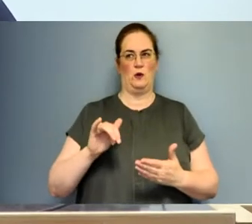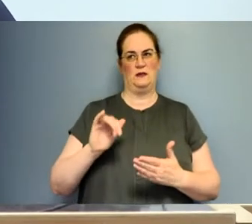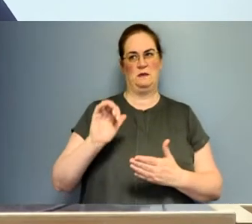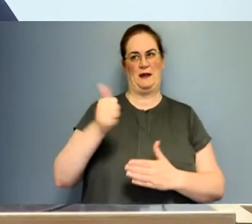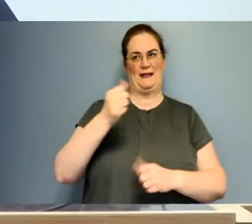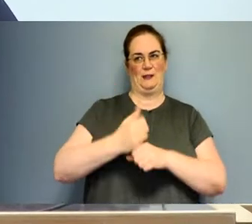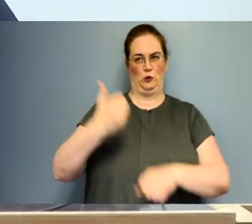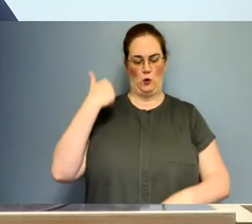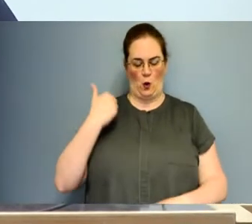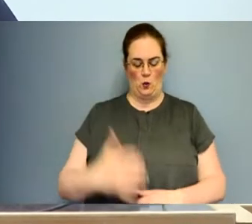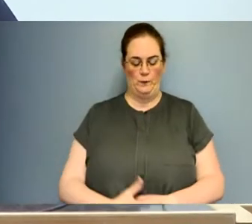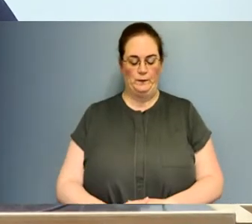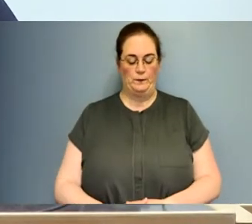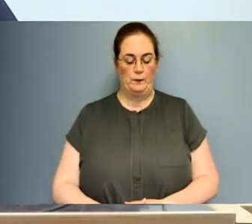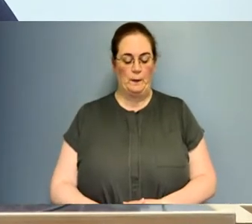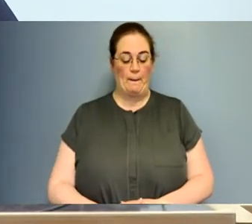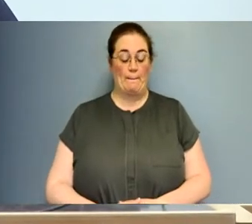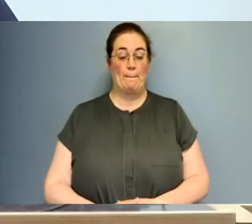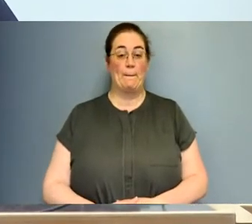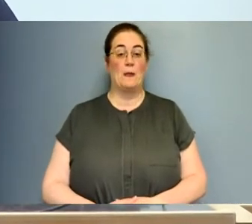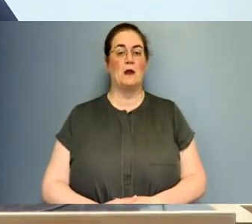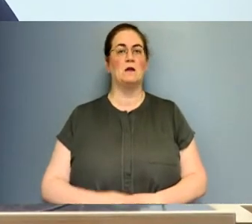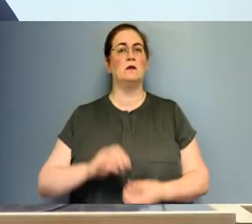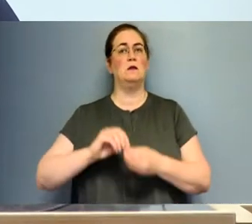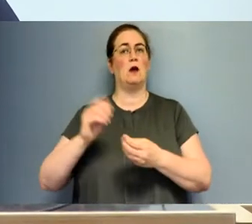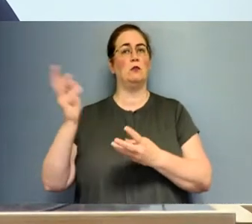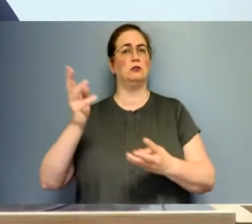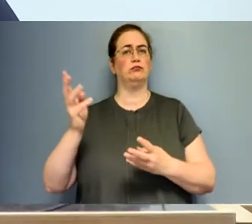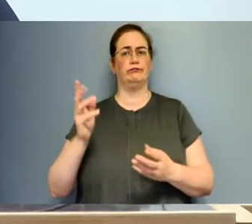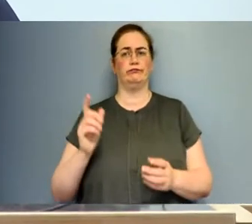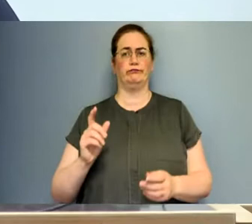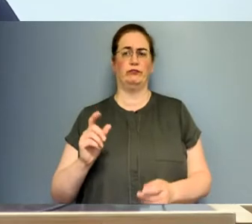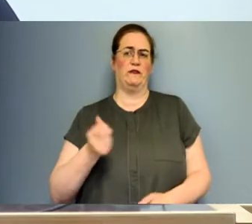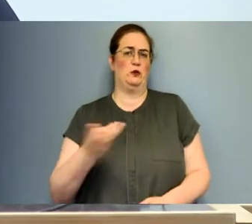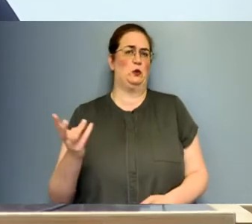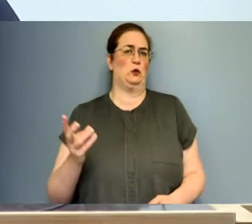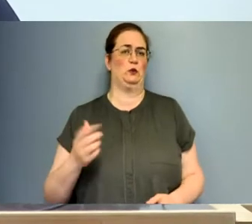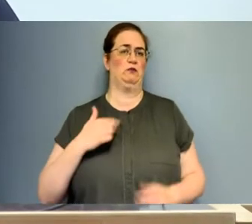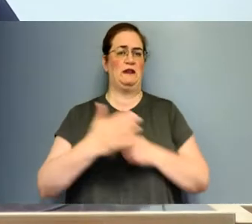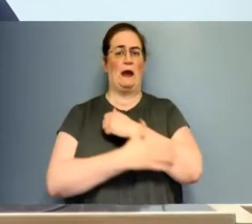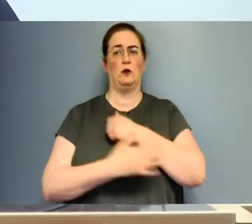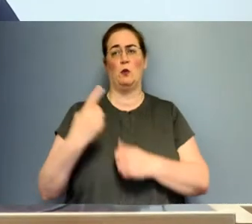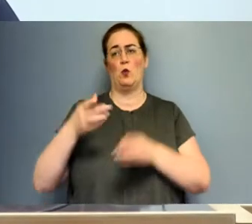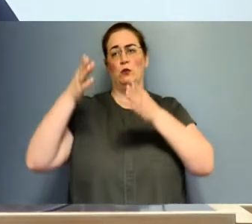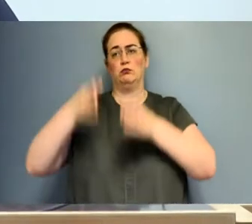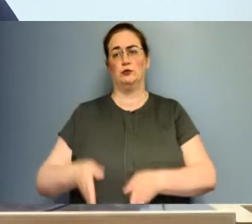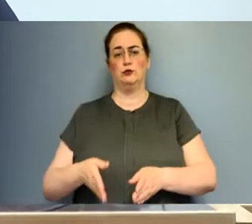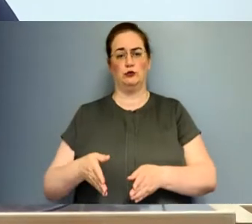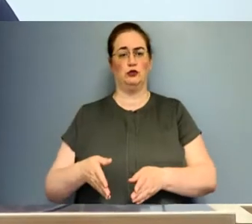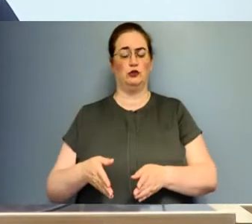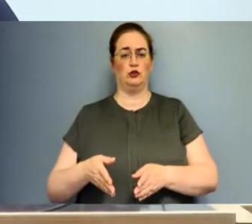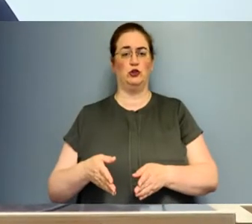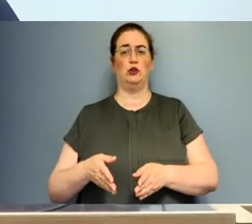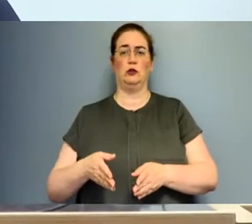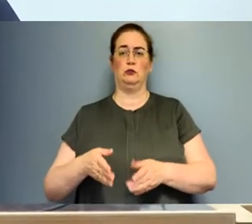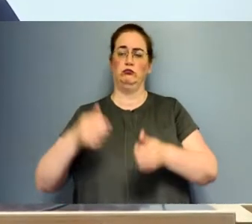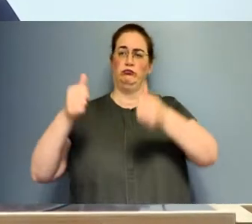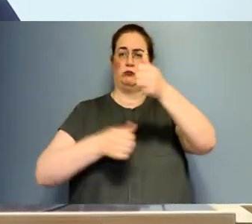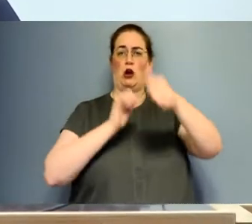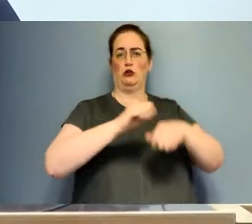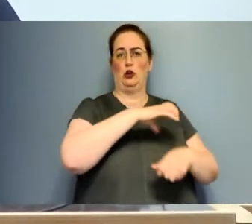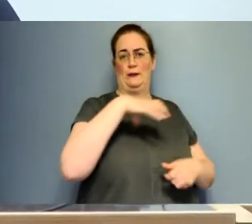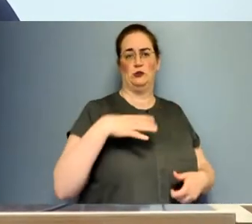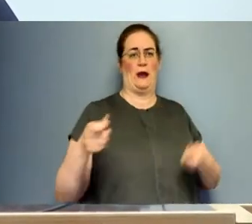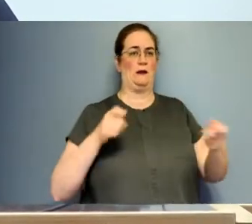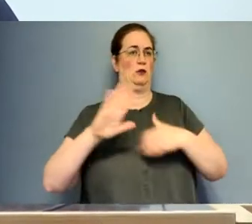ago, the volume was relatively small. The county had one person who ultimately reported to the commissioners handling all